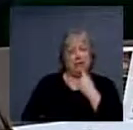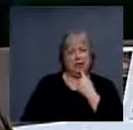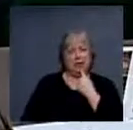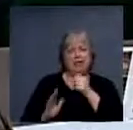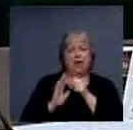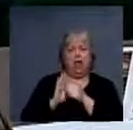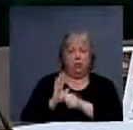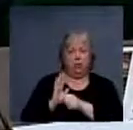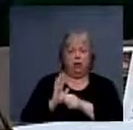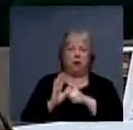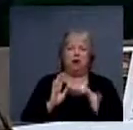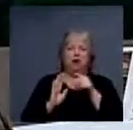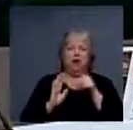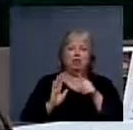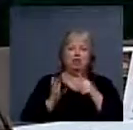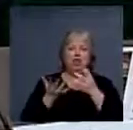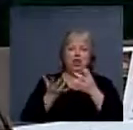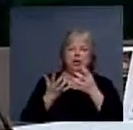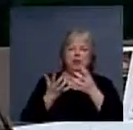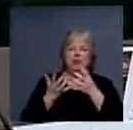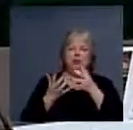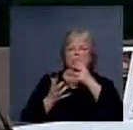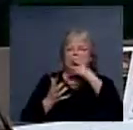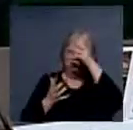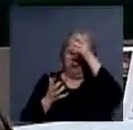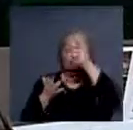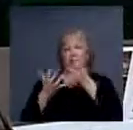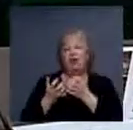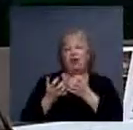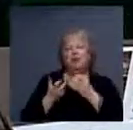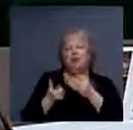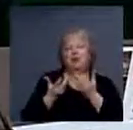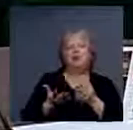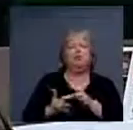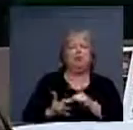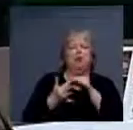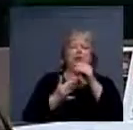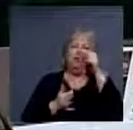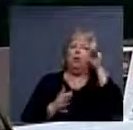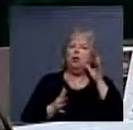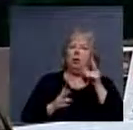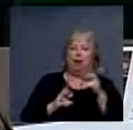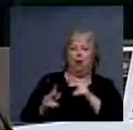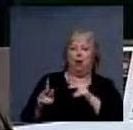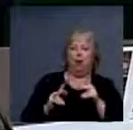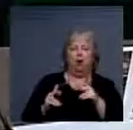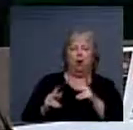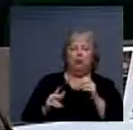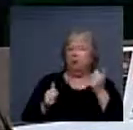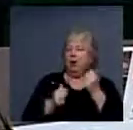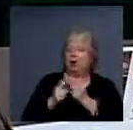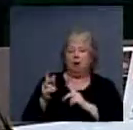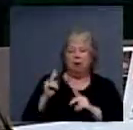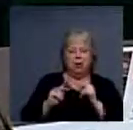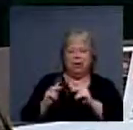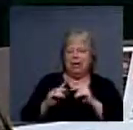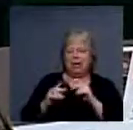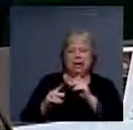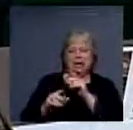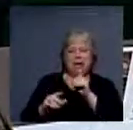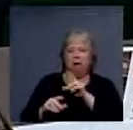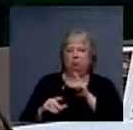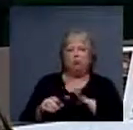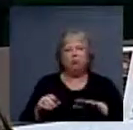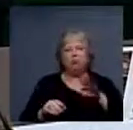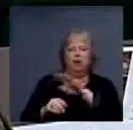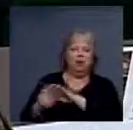wanted to carry out her wish for a special birthday party this year. So all children, all adults, everyone in Little Rock and around the